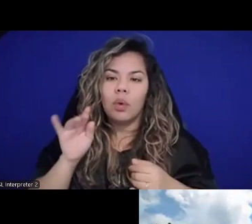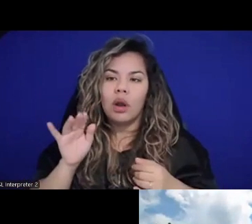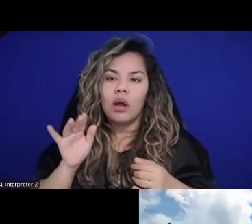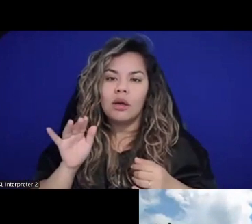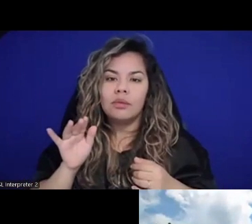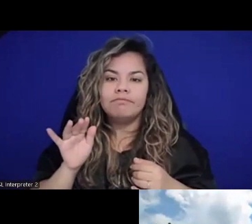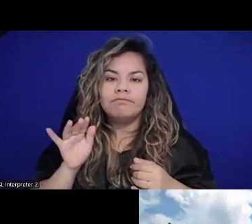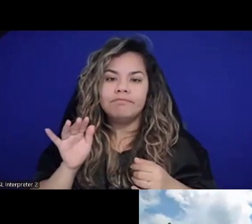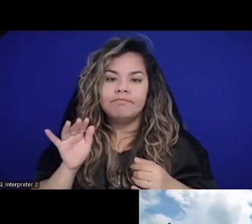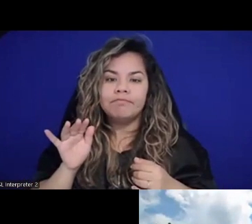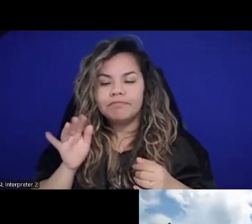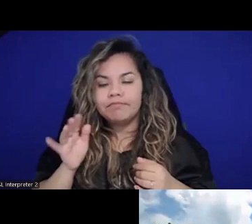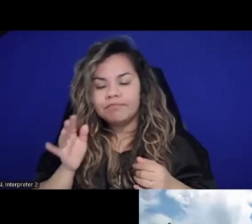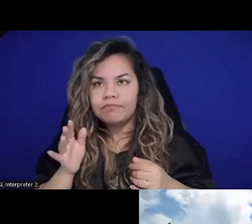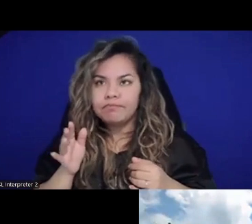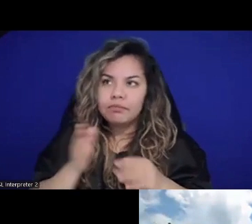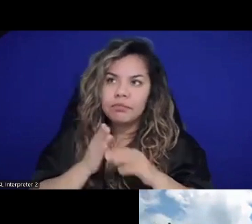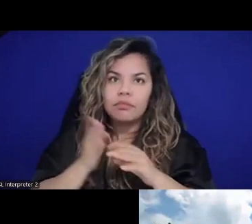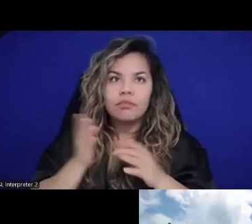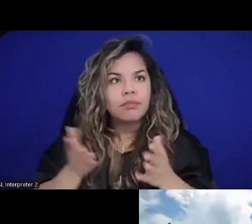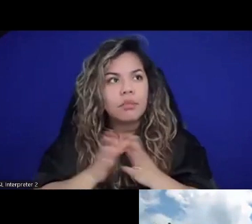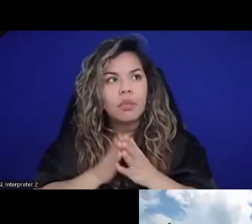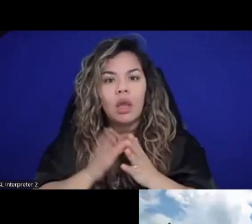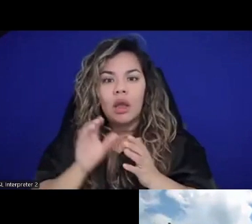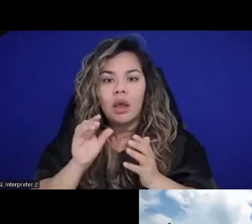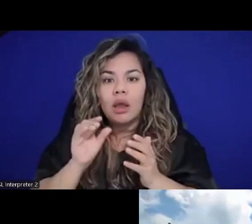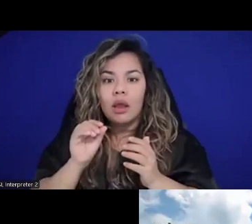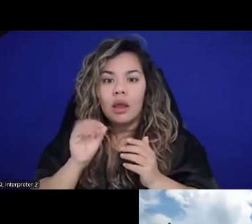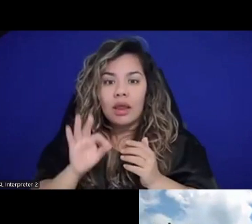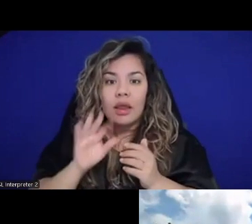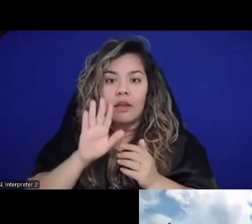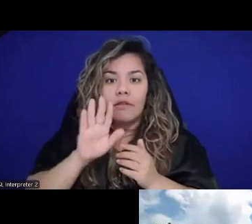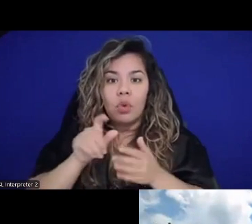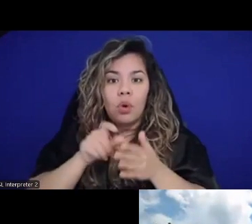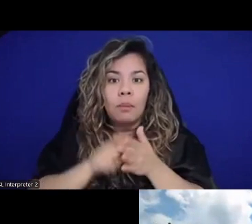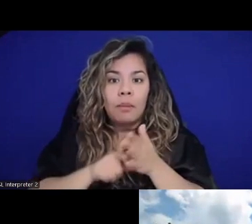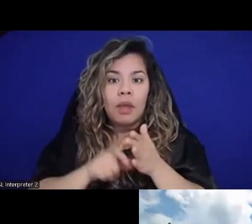after if your manuscripts are